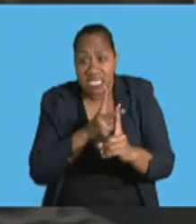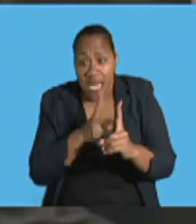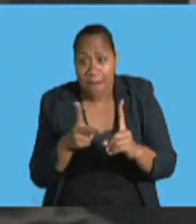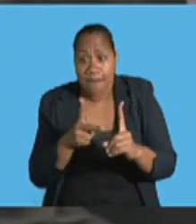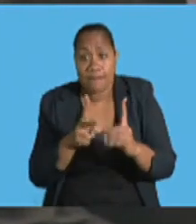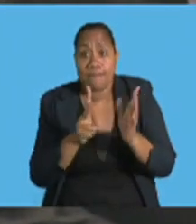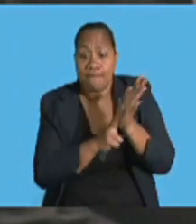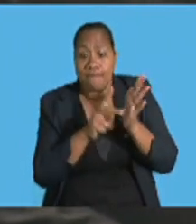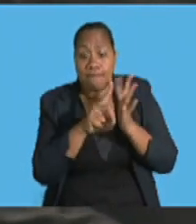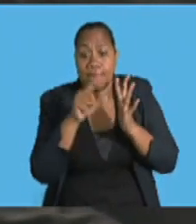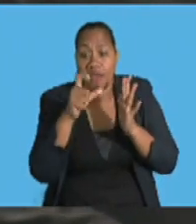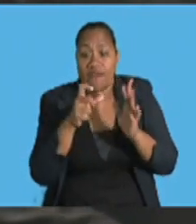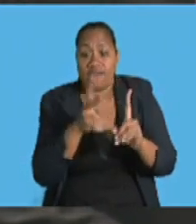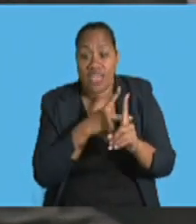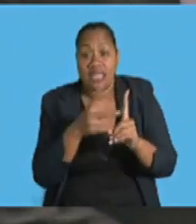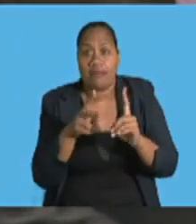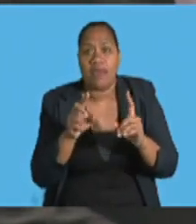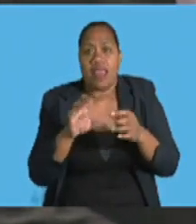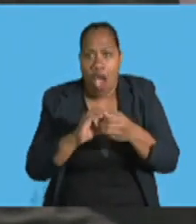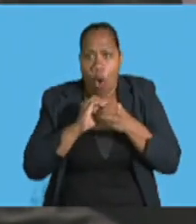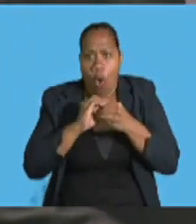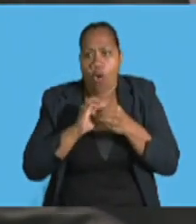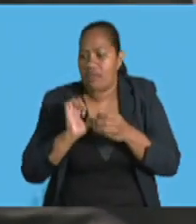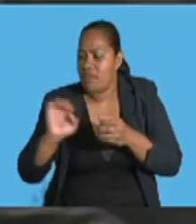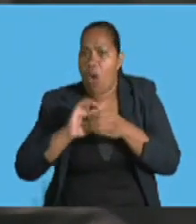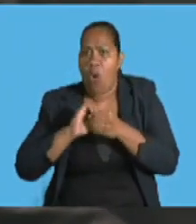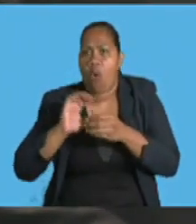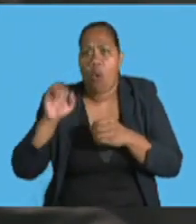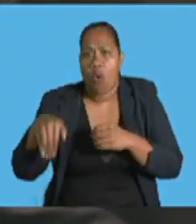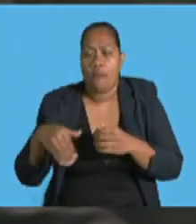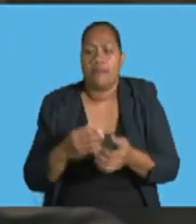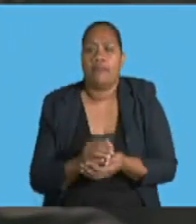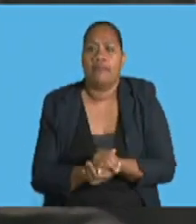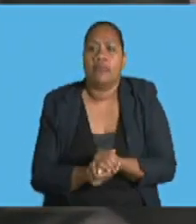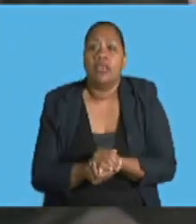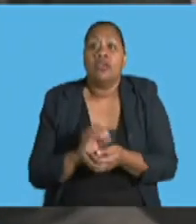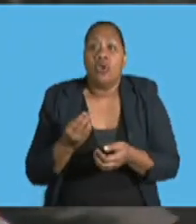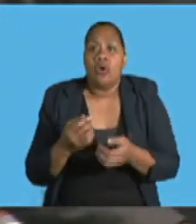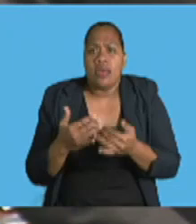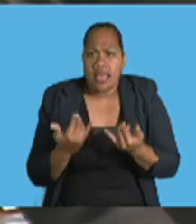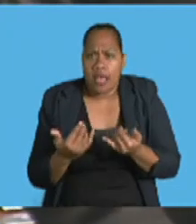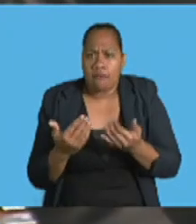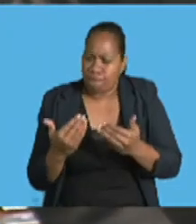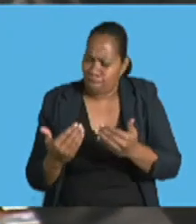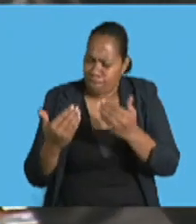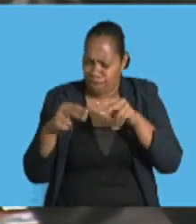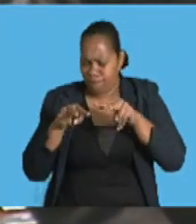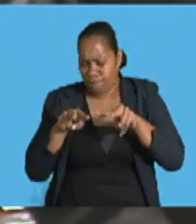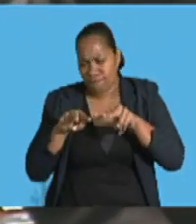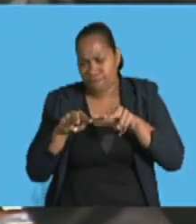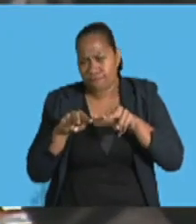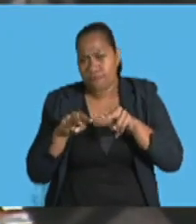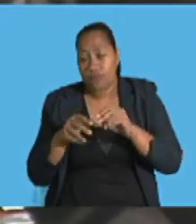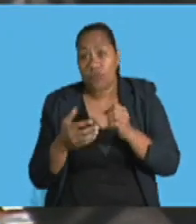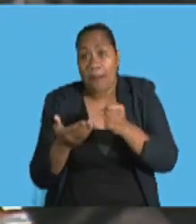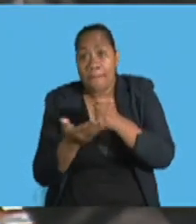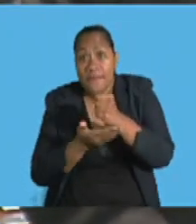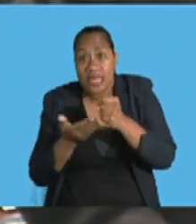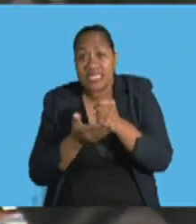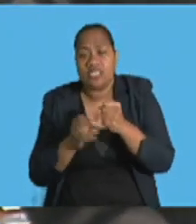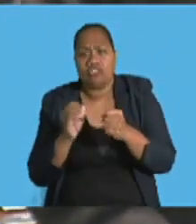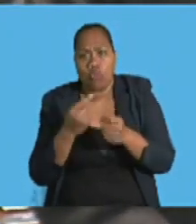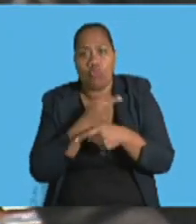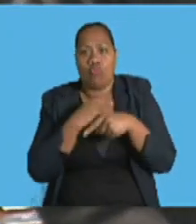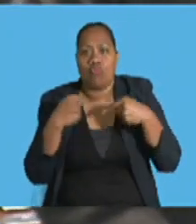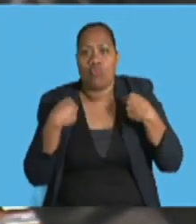Just as the Commissioner has stated that they are going back to the basics, so should